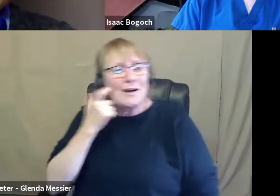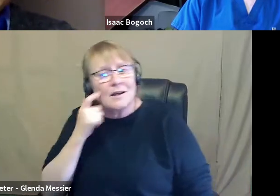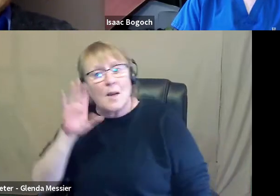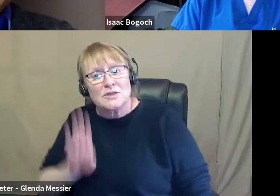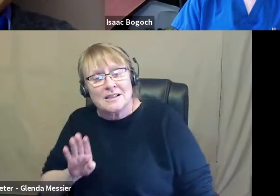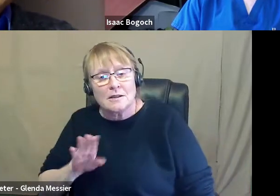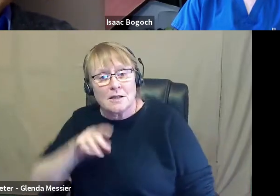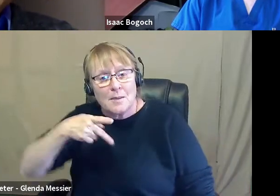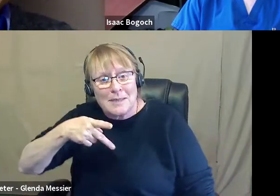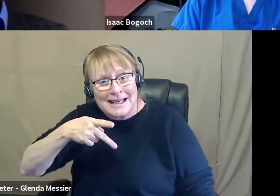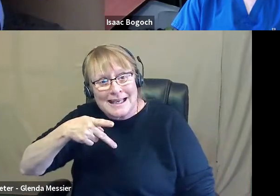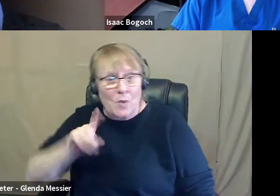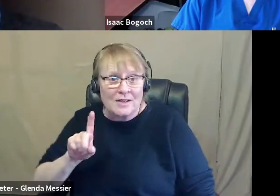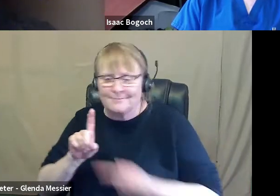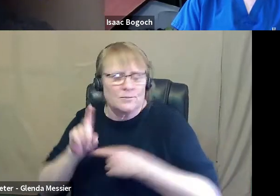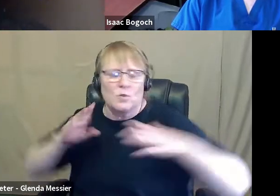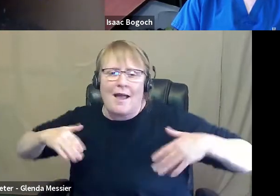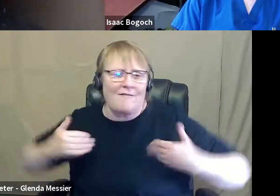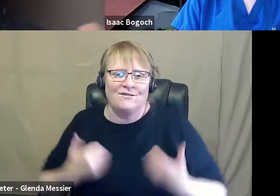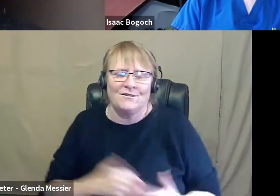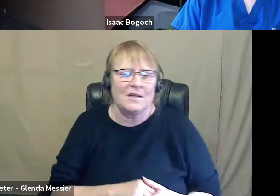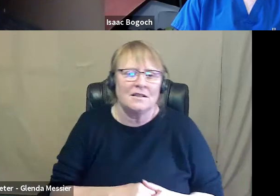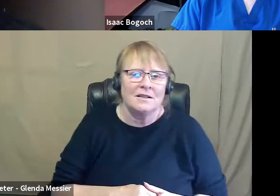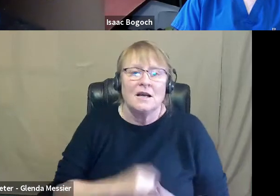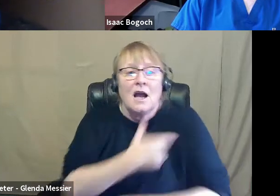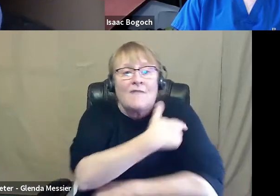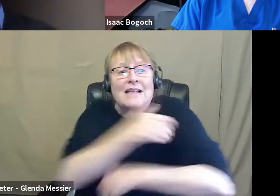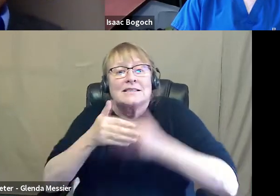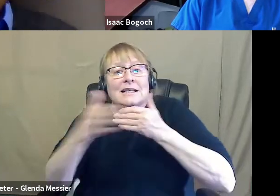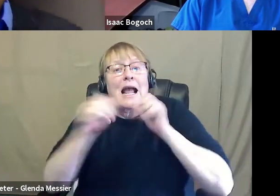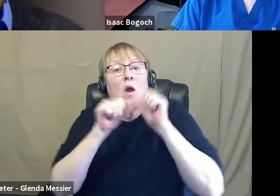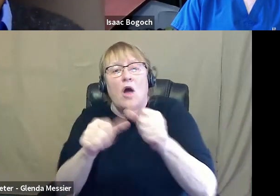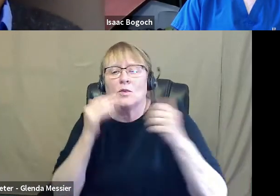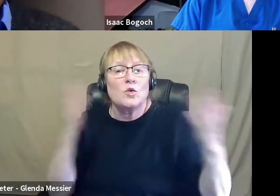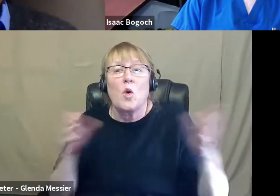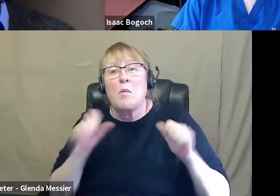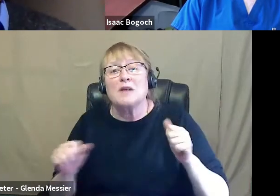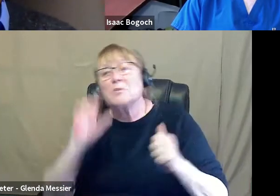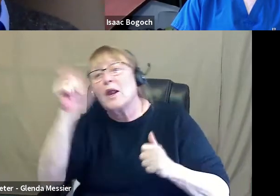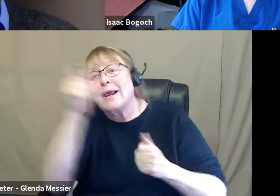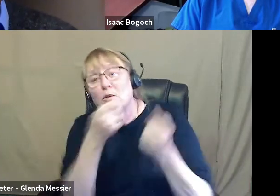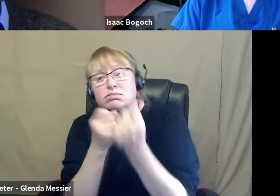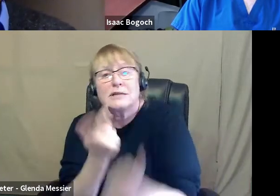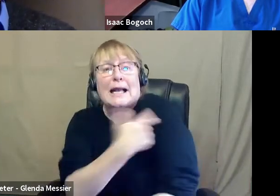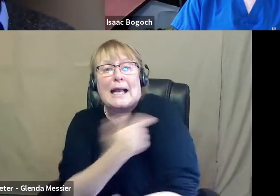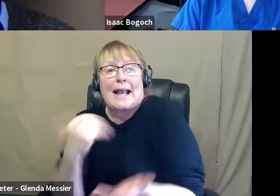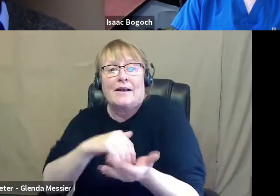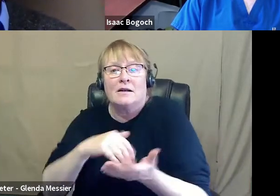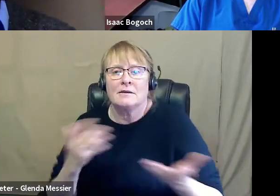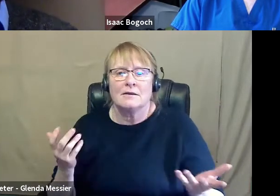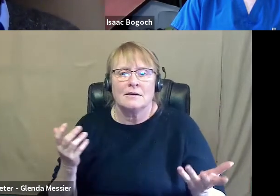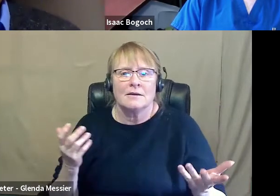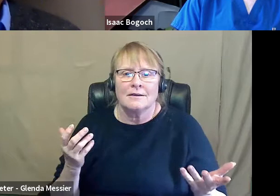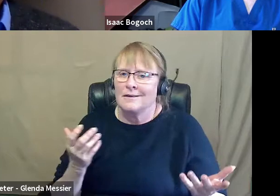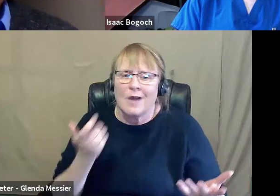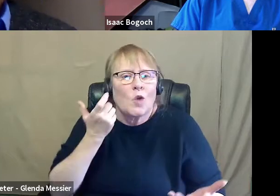Brazil. The other question is, how long do the vaccines work? Will we all need a booster? Remember that we really started using these vaccines 5 months ago,